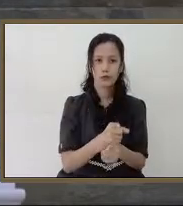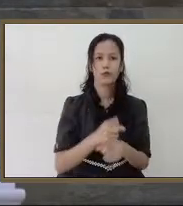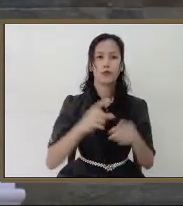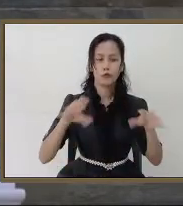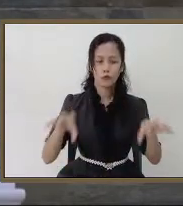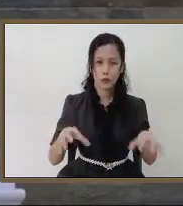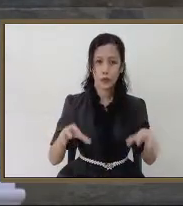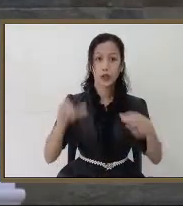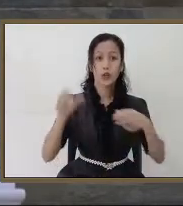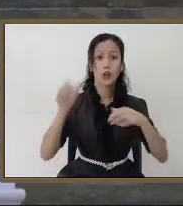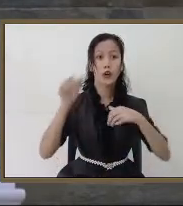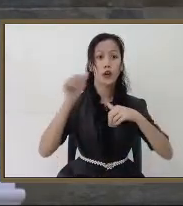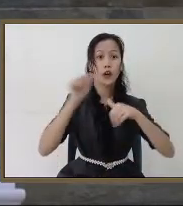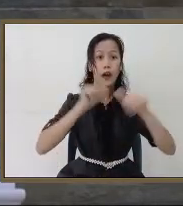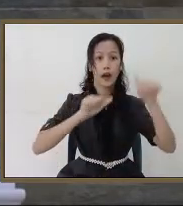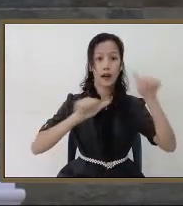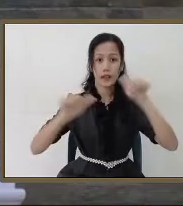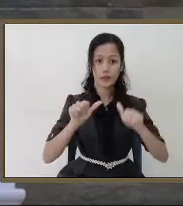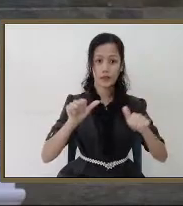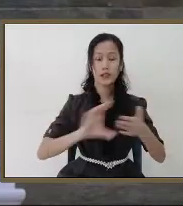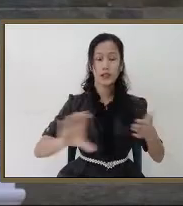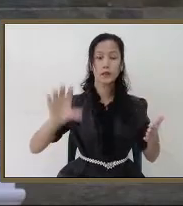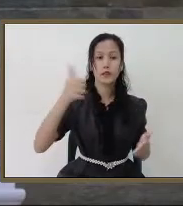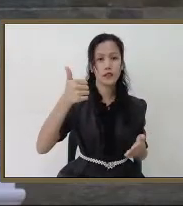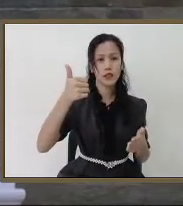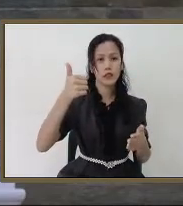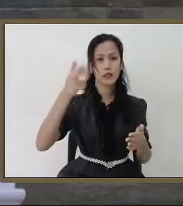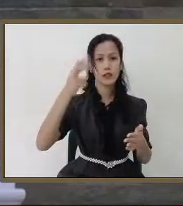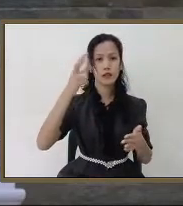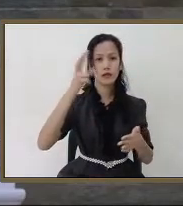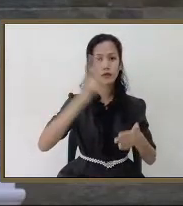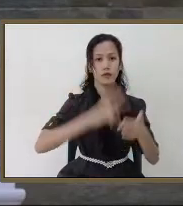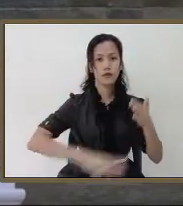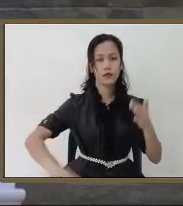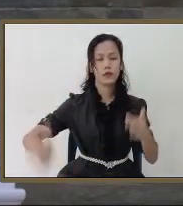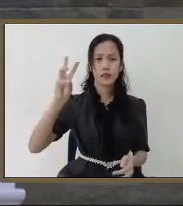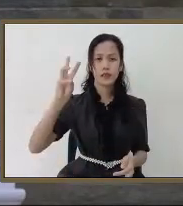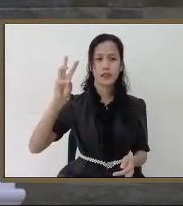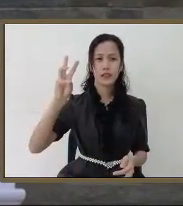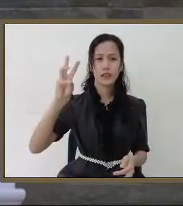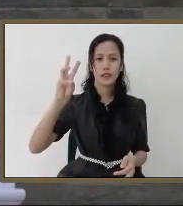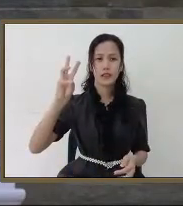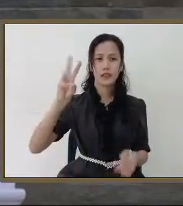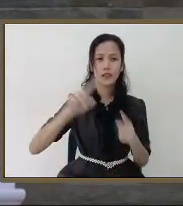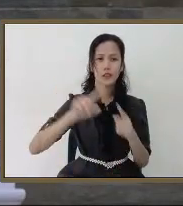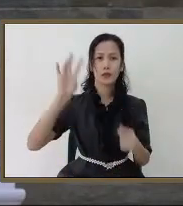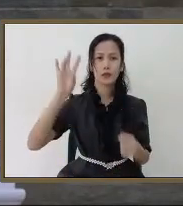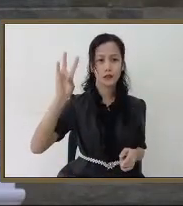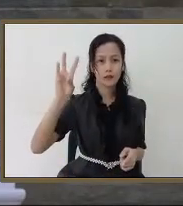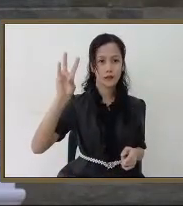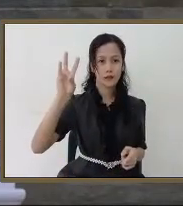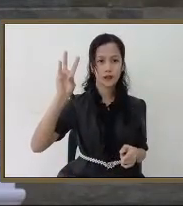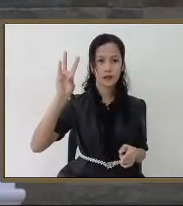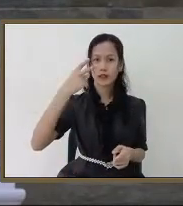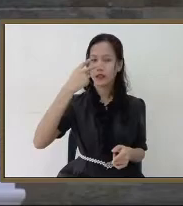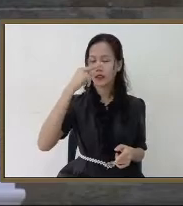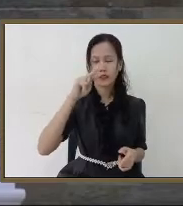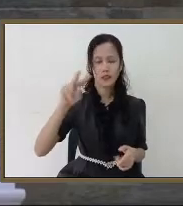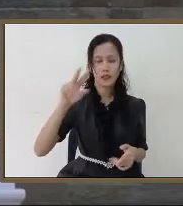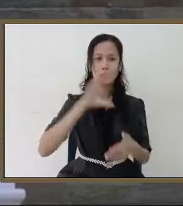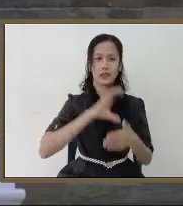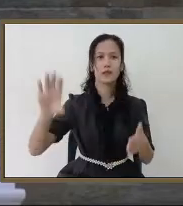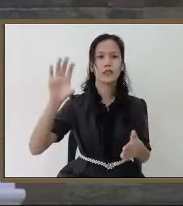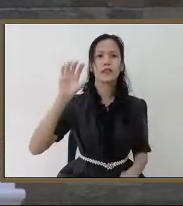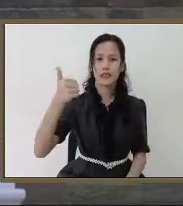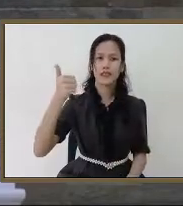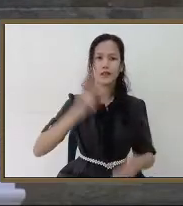10, verse number 6. To verse number 7. Babasahin ko po. Ezra chapter 10, verse number